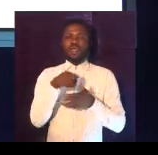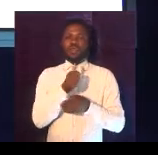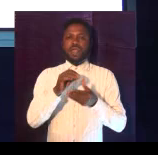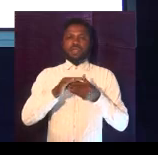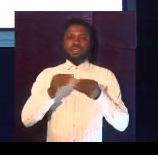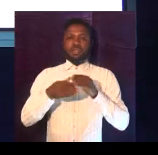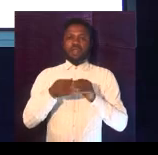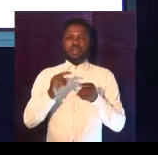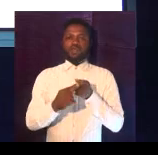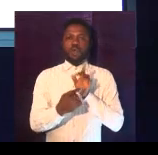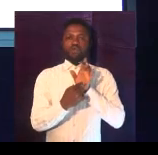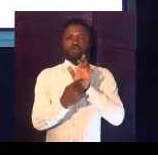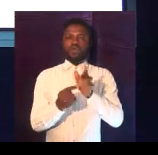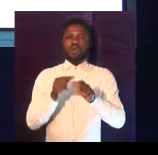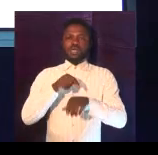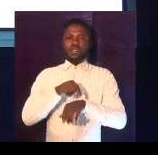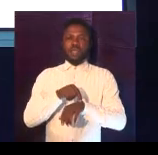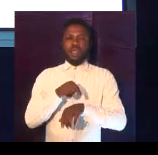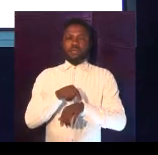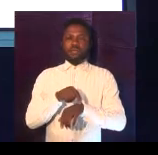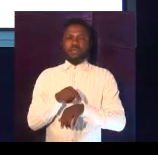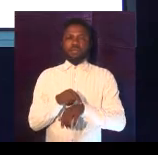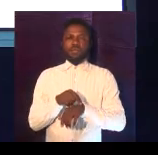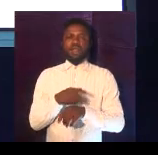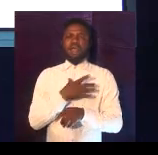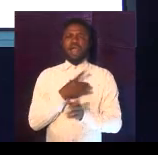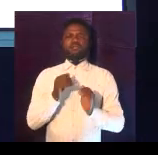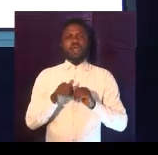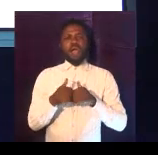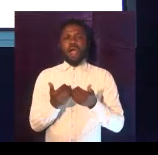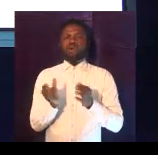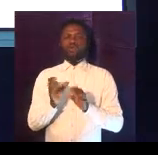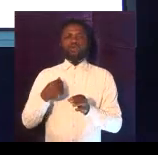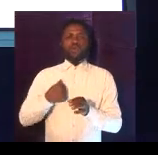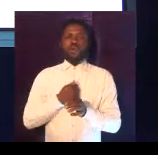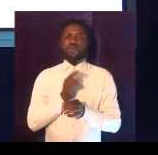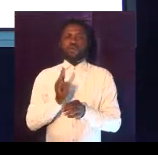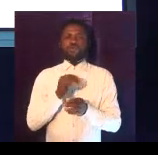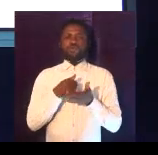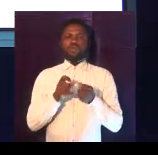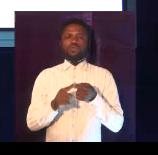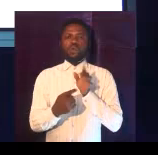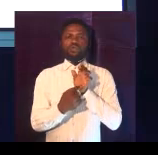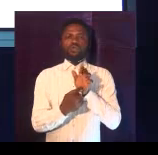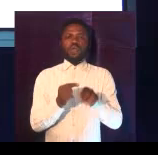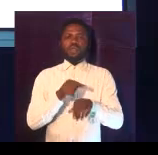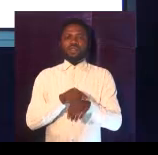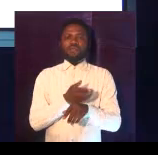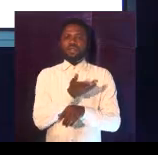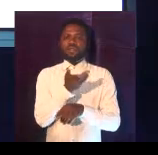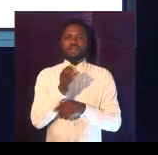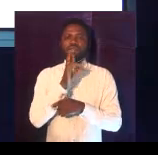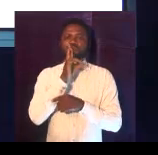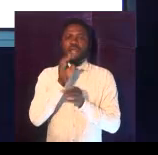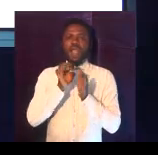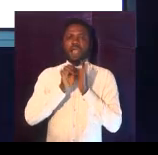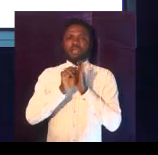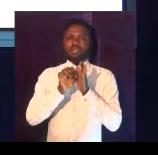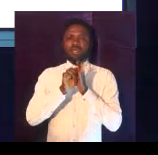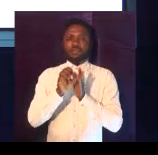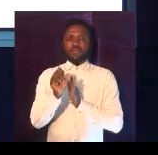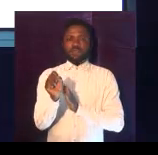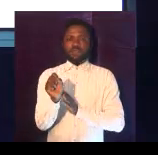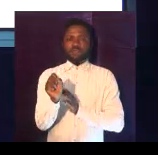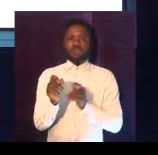When is used in a sentence to show time. And how do we use it to show time? These